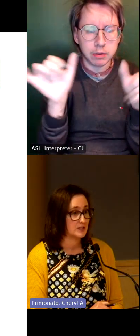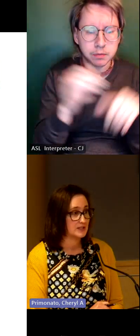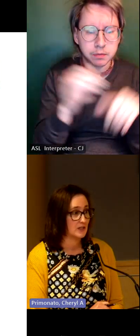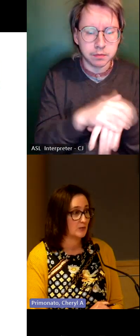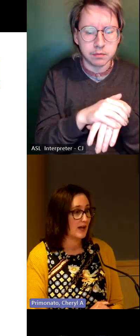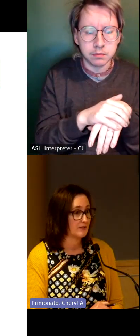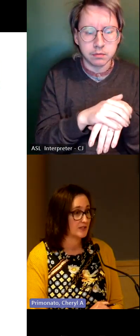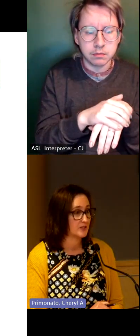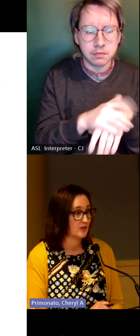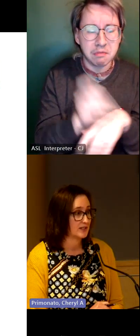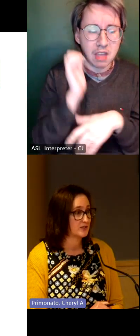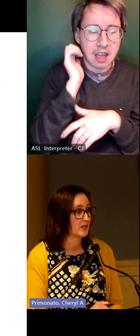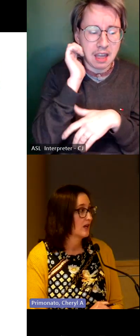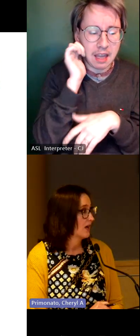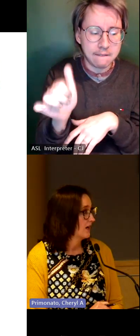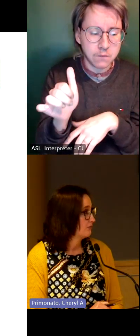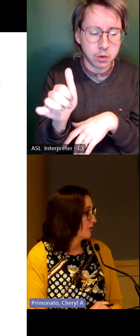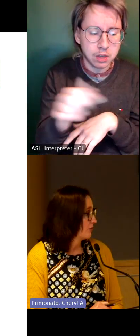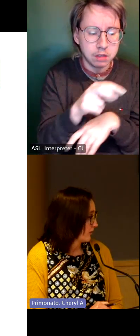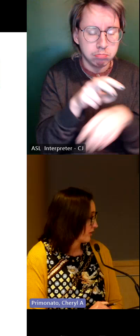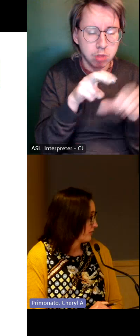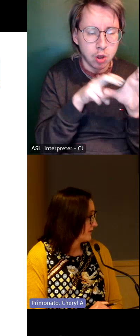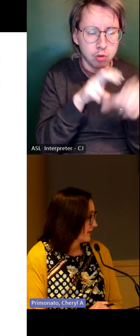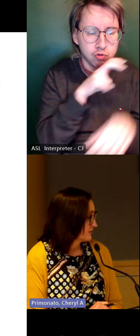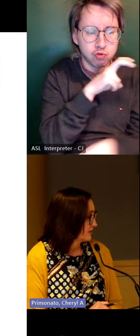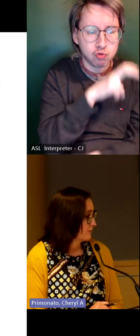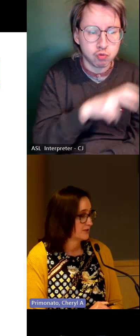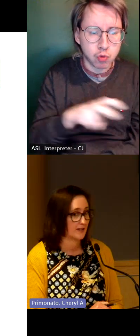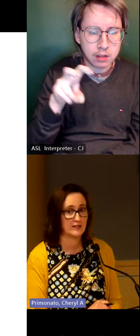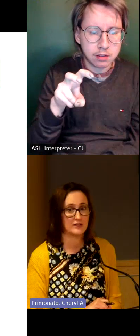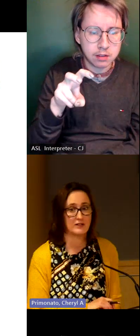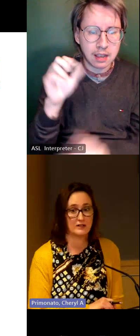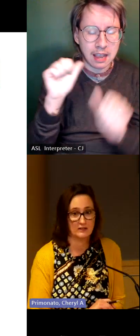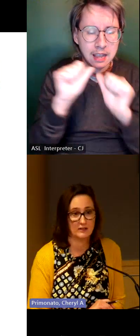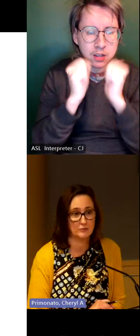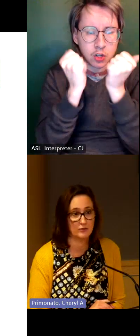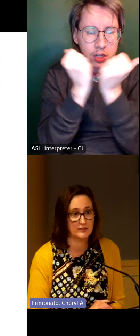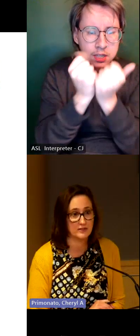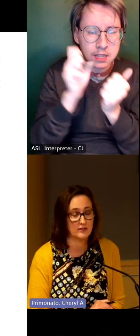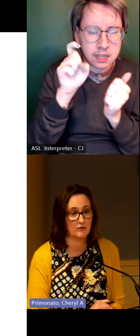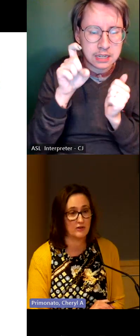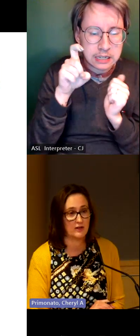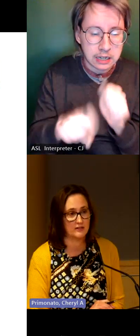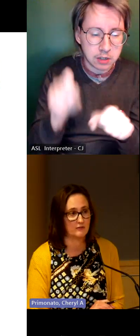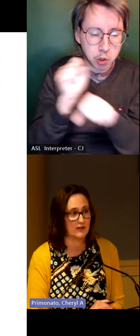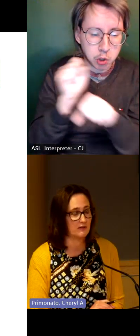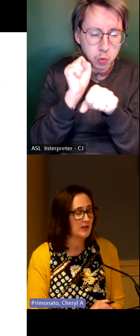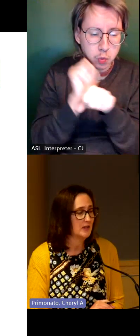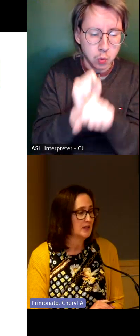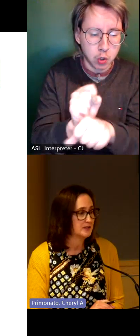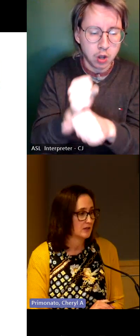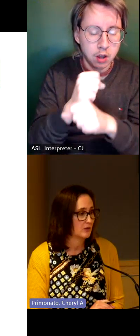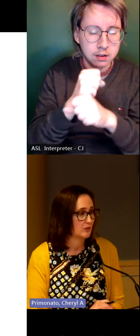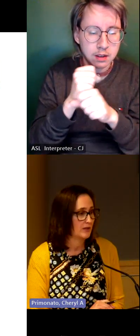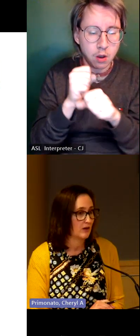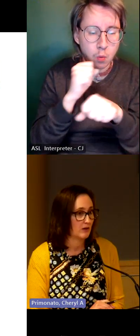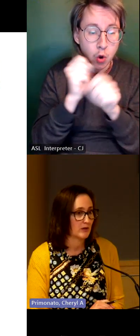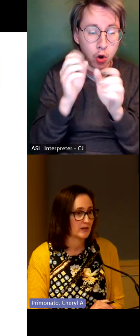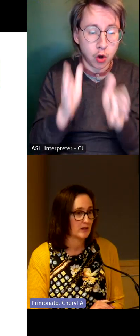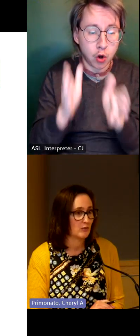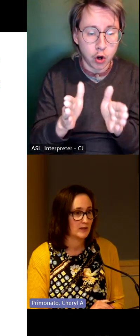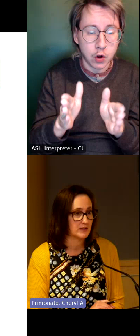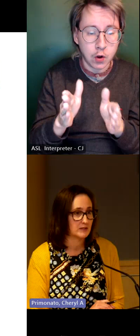transit agency will have to address roadway worker protection and protecting employees on the rail. So